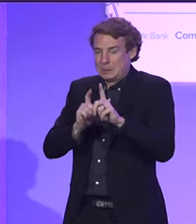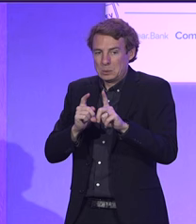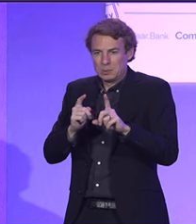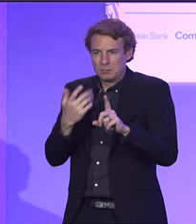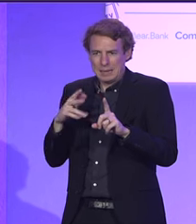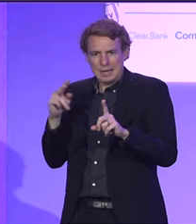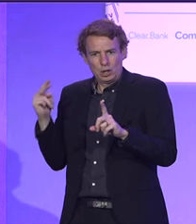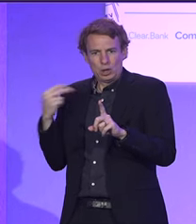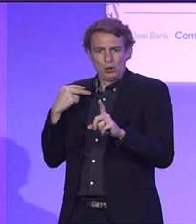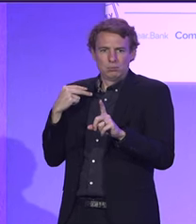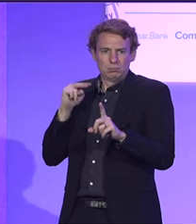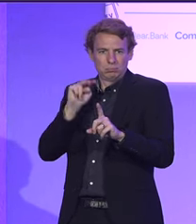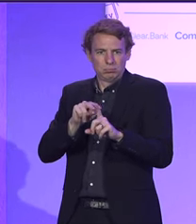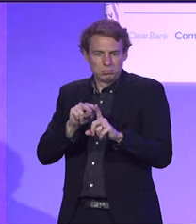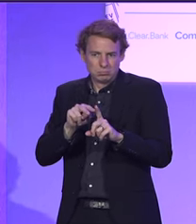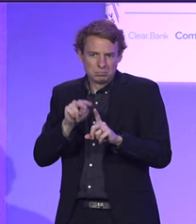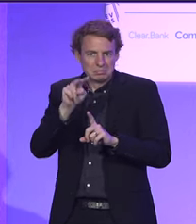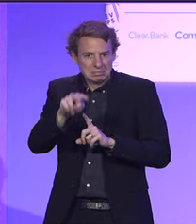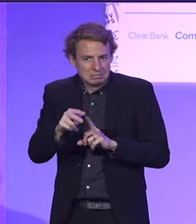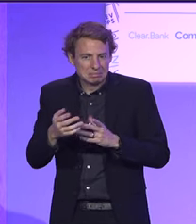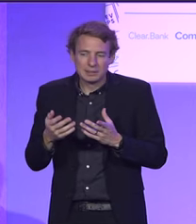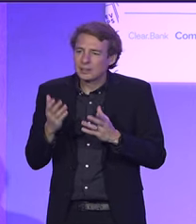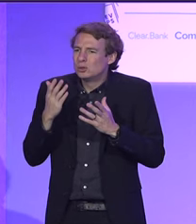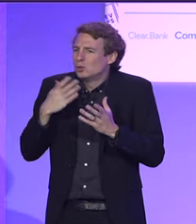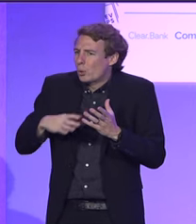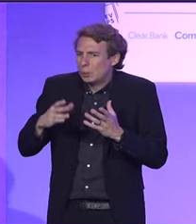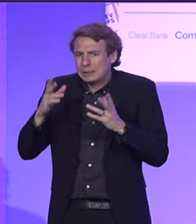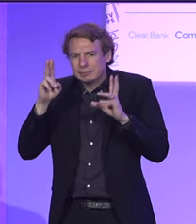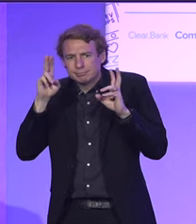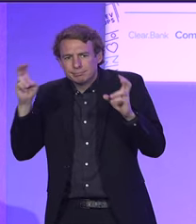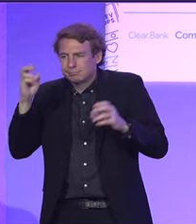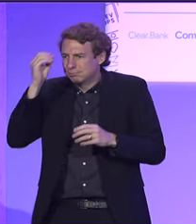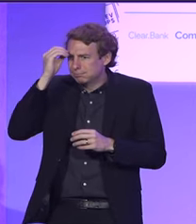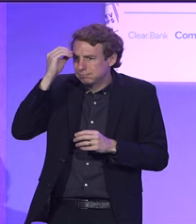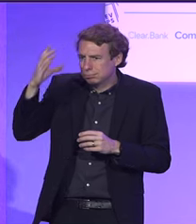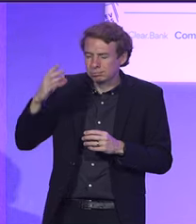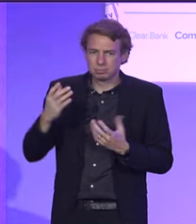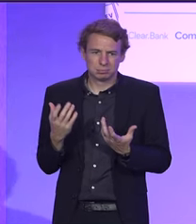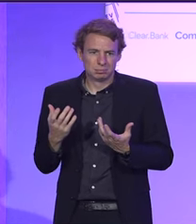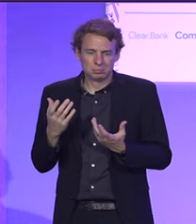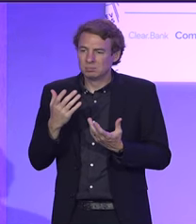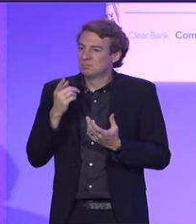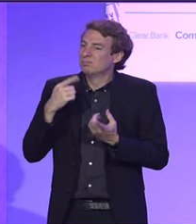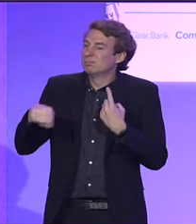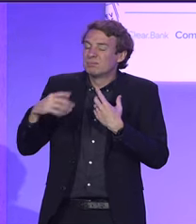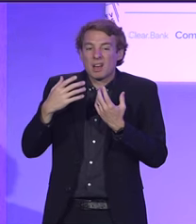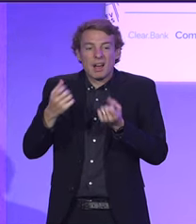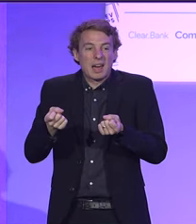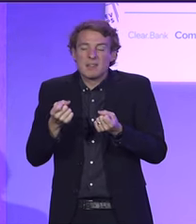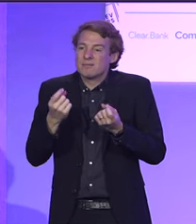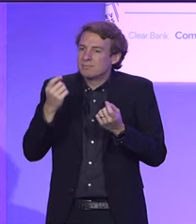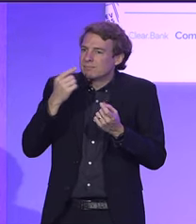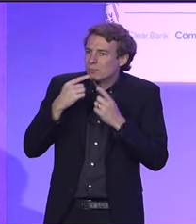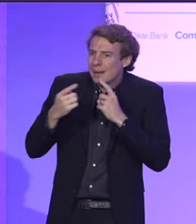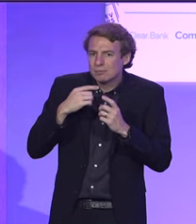know that you don't need to be the expert, the subject matter expert. There are people that will learn from what you have to sell, and you'll learn from others